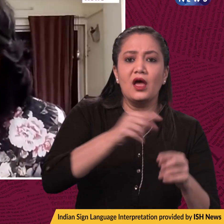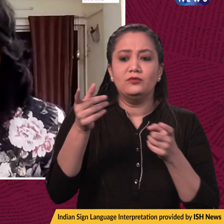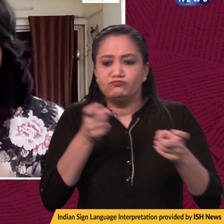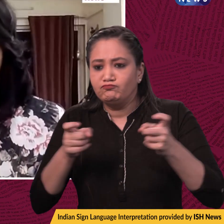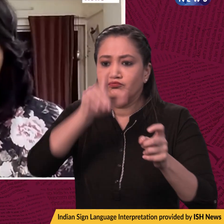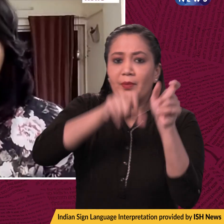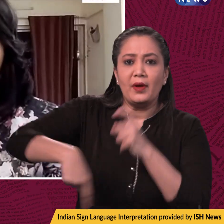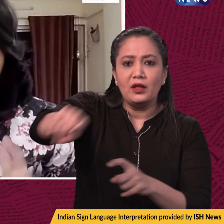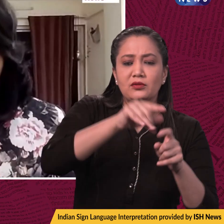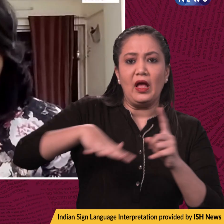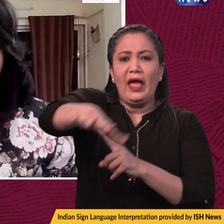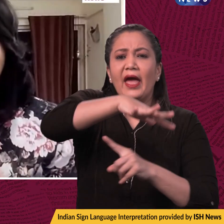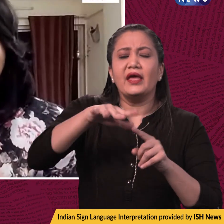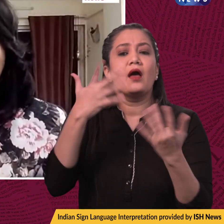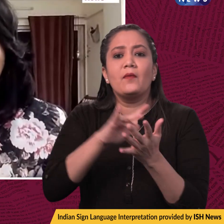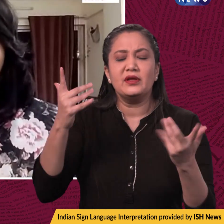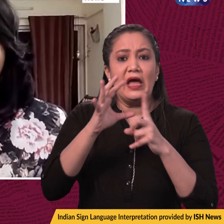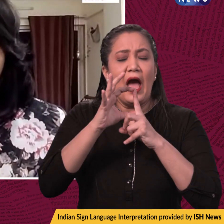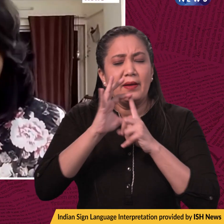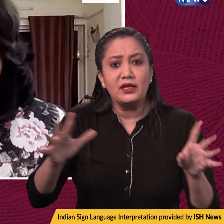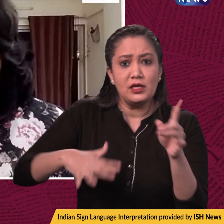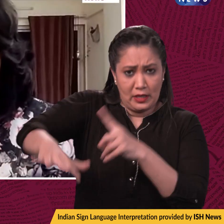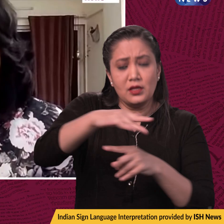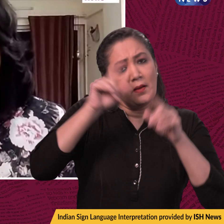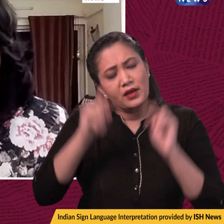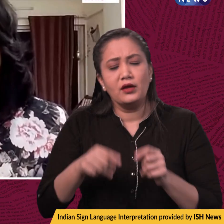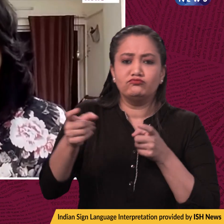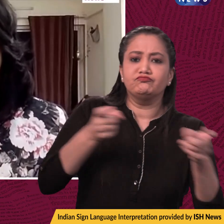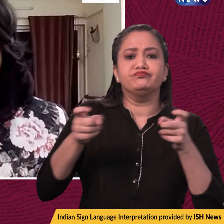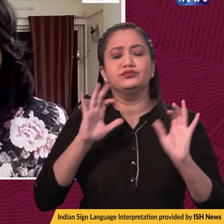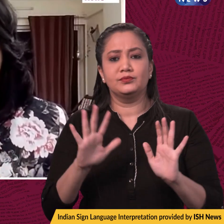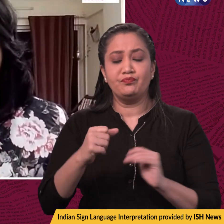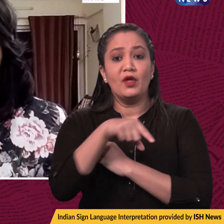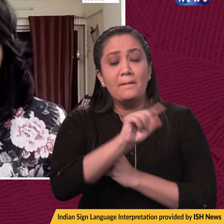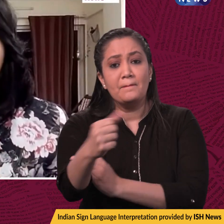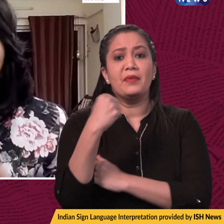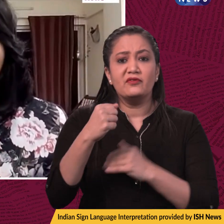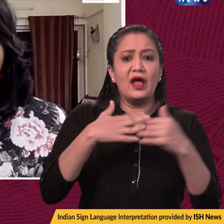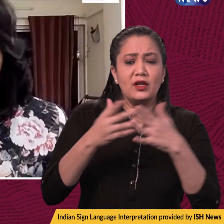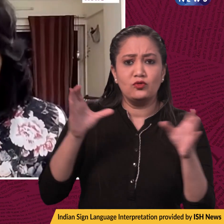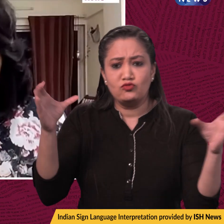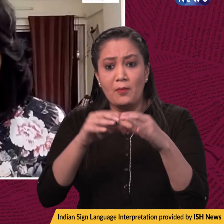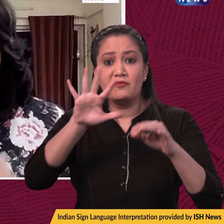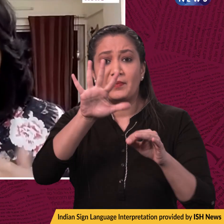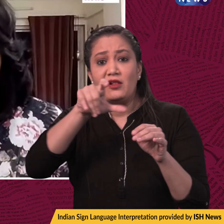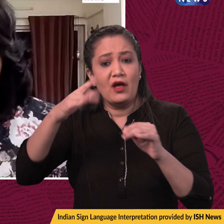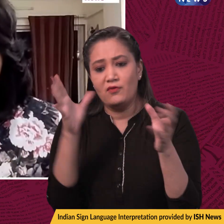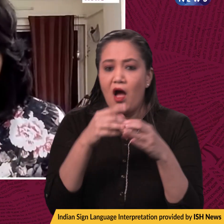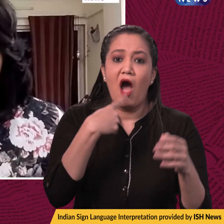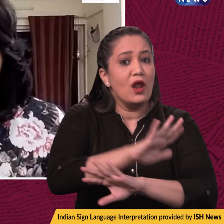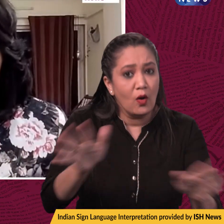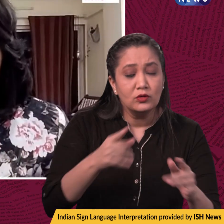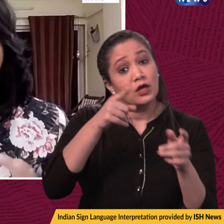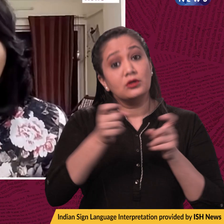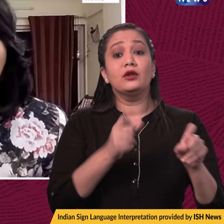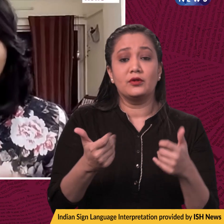public order in, and I quote, disturbed areas. They have the authority to prohibit a gathering of 5 or more